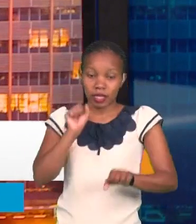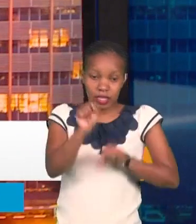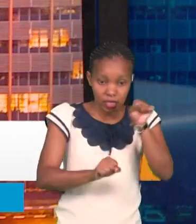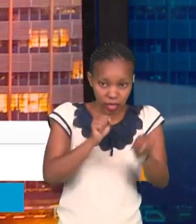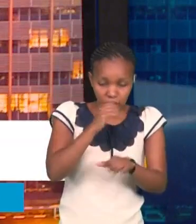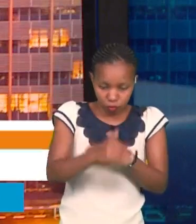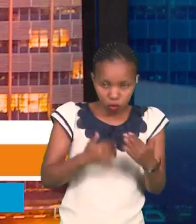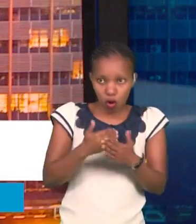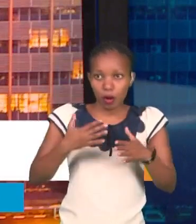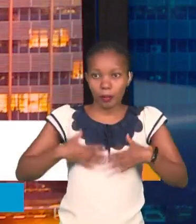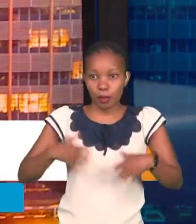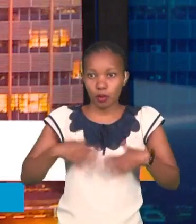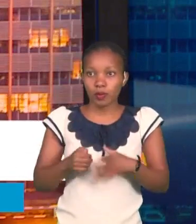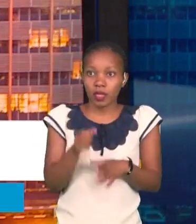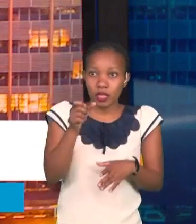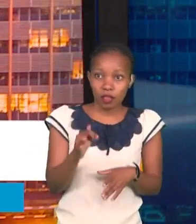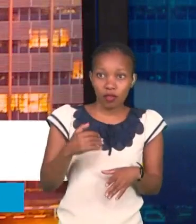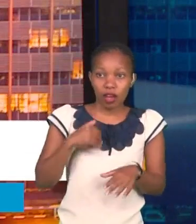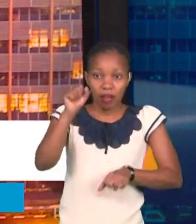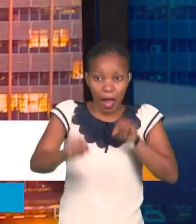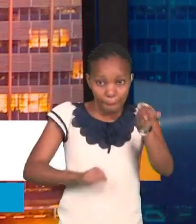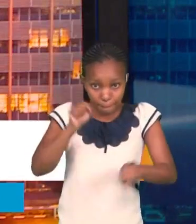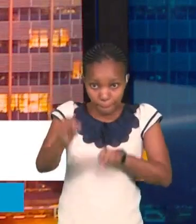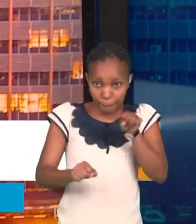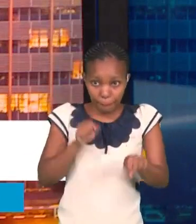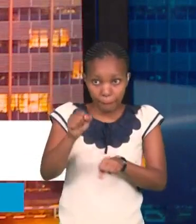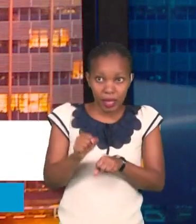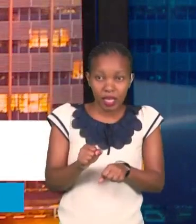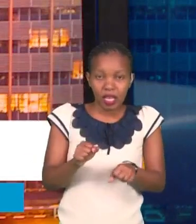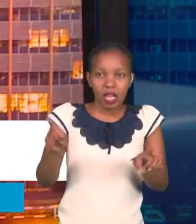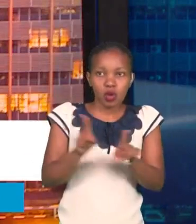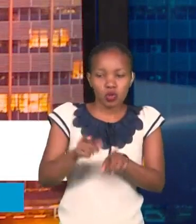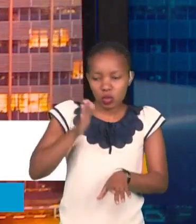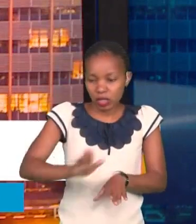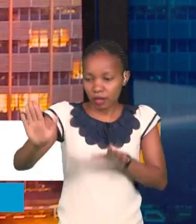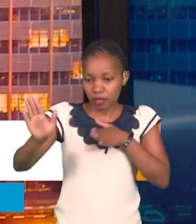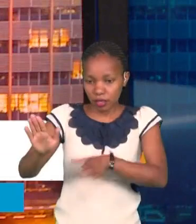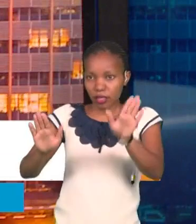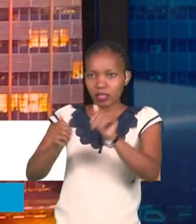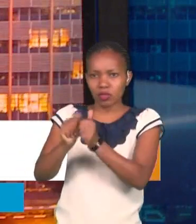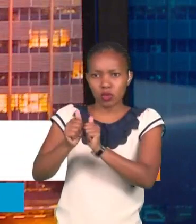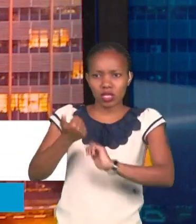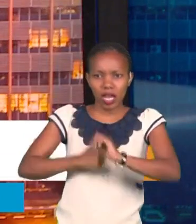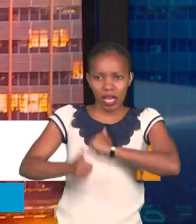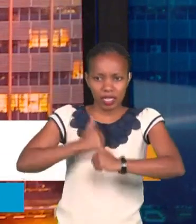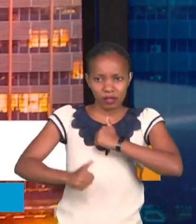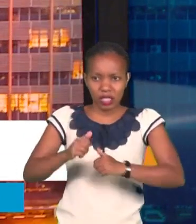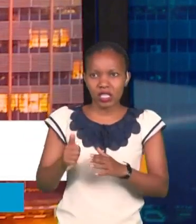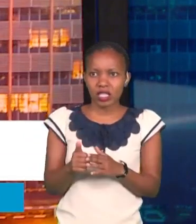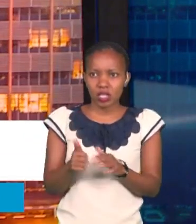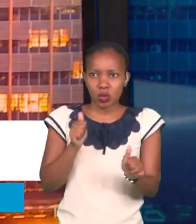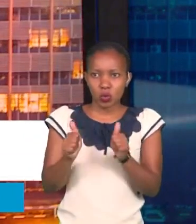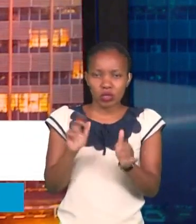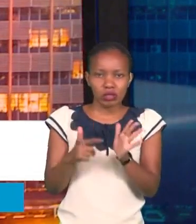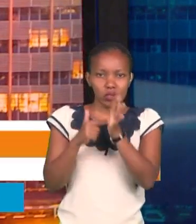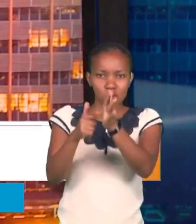all of us, irrespective of our age group, if you have a bike. Then secondly, skating. Skating is a sporting activity that has not been really